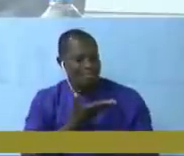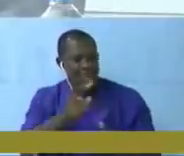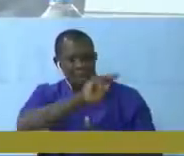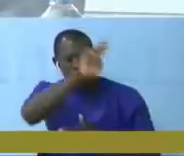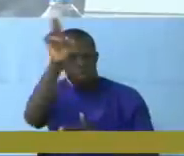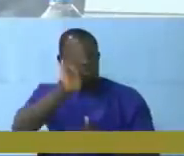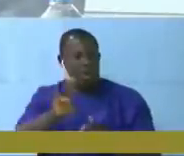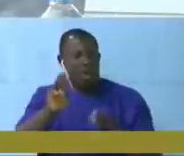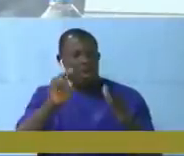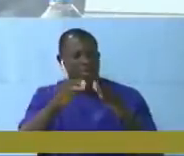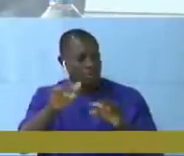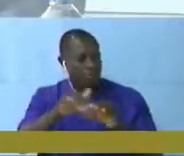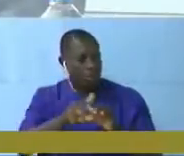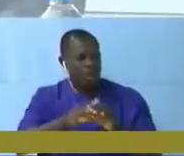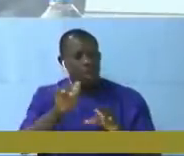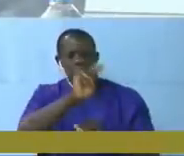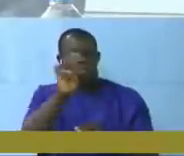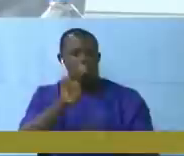so